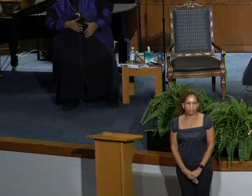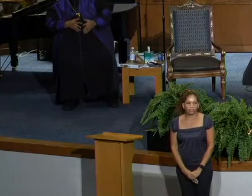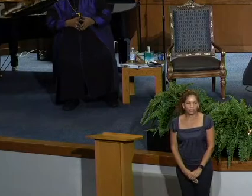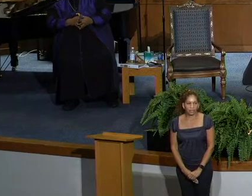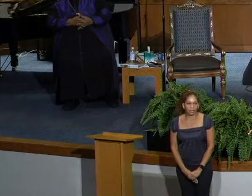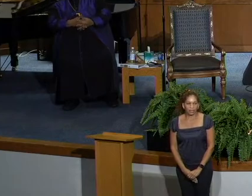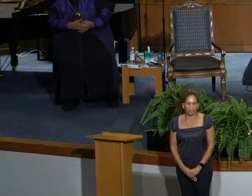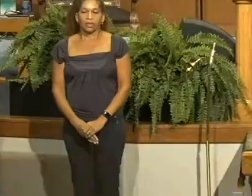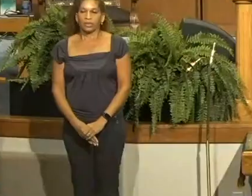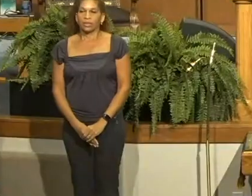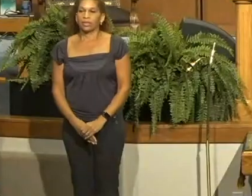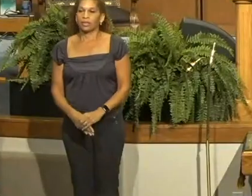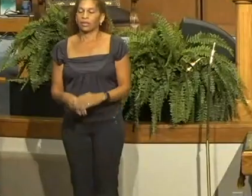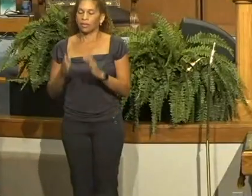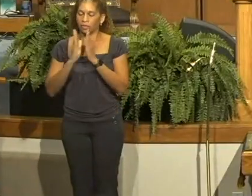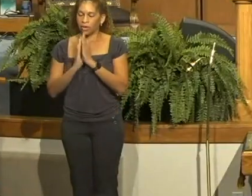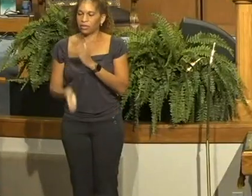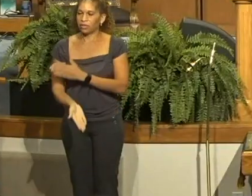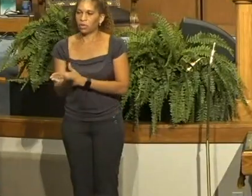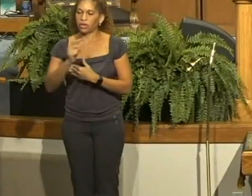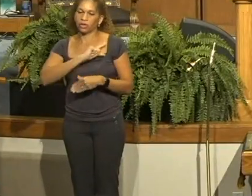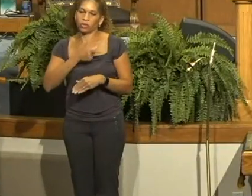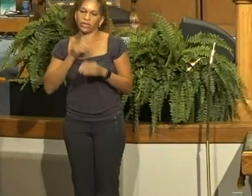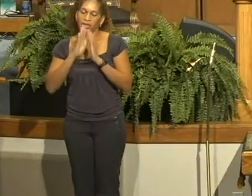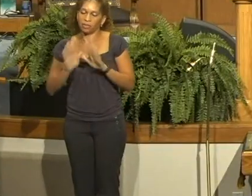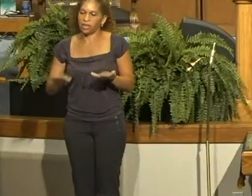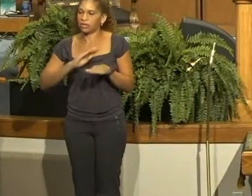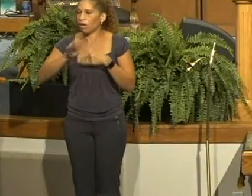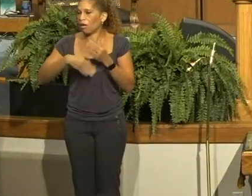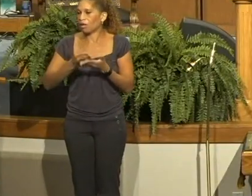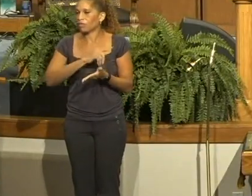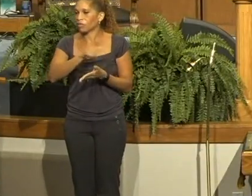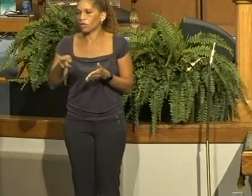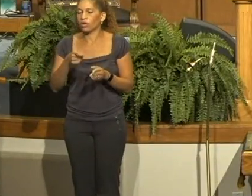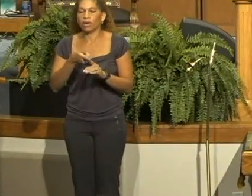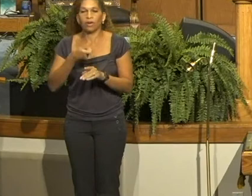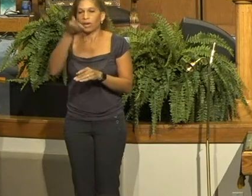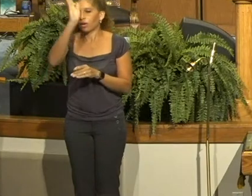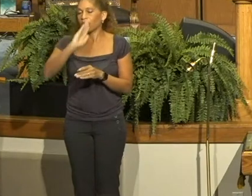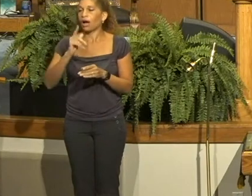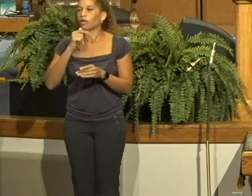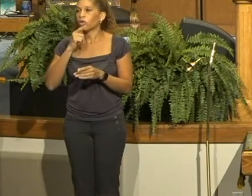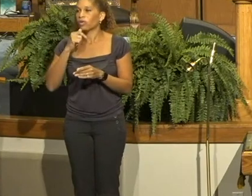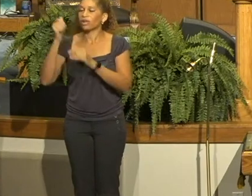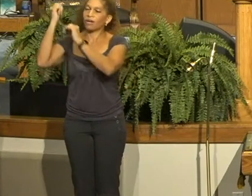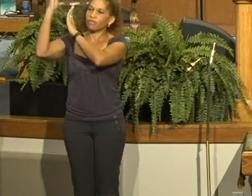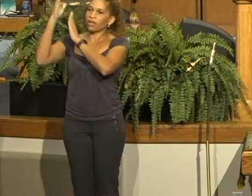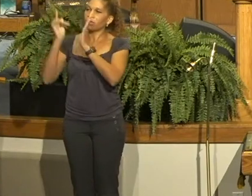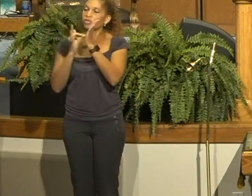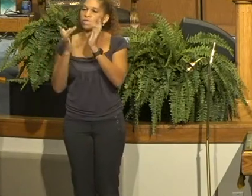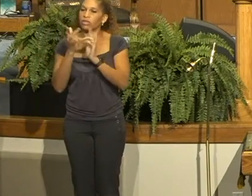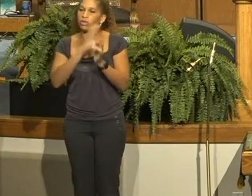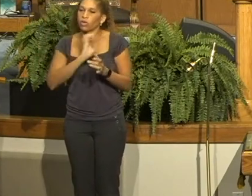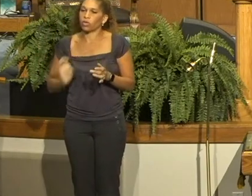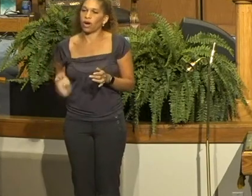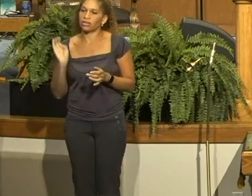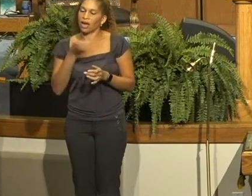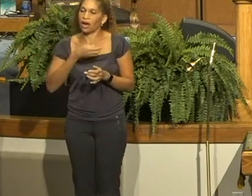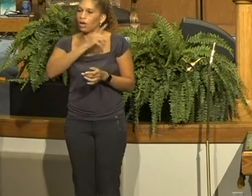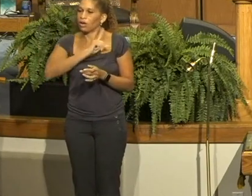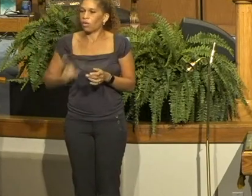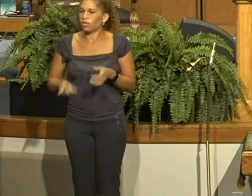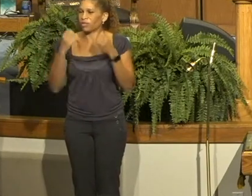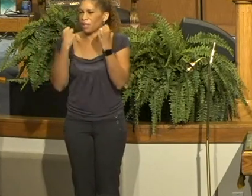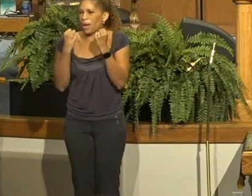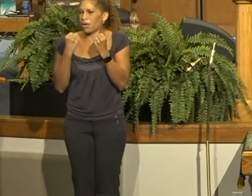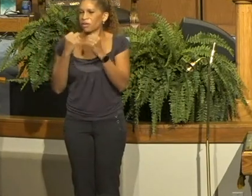Hallelujah. Friends, good morning, family, grace and peace to each of you from God, who is indeed our Father, Jesus the Christ, our Lord, with the power and